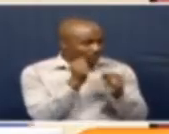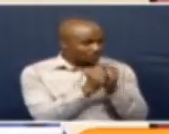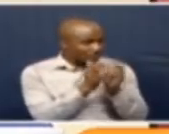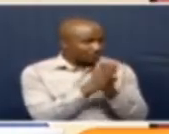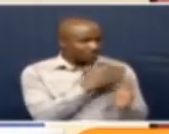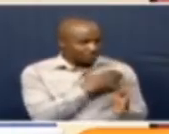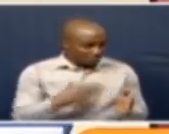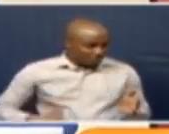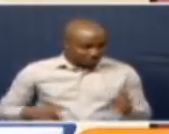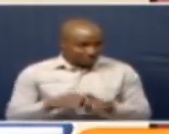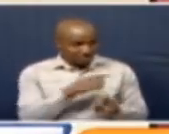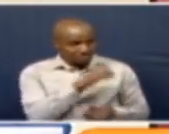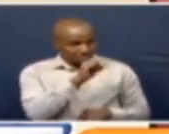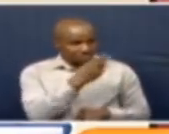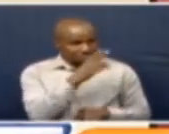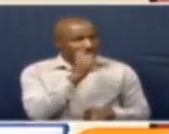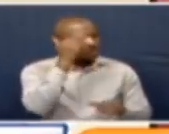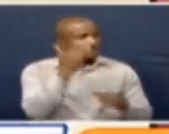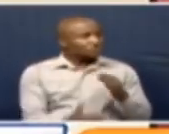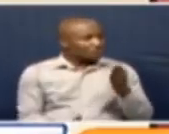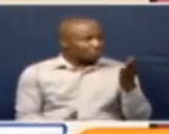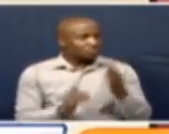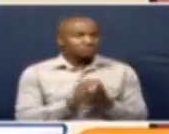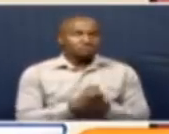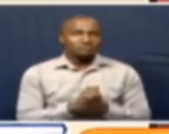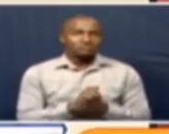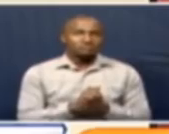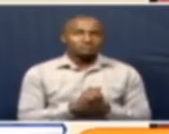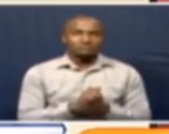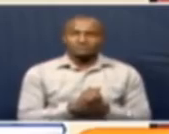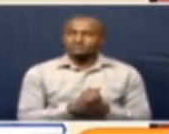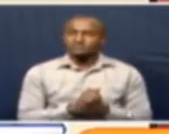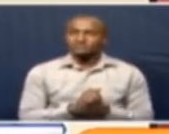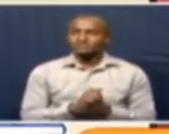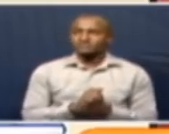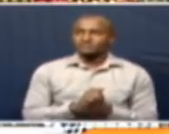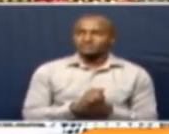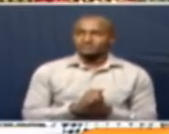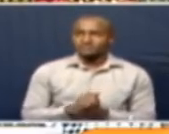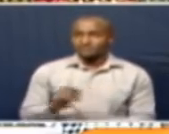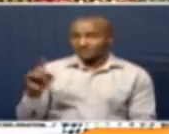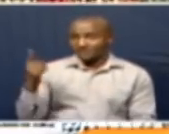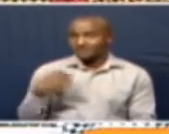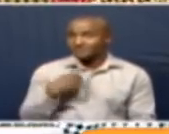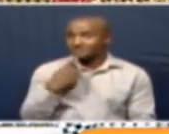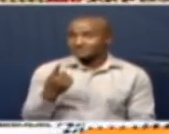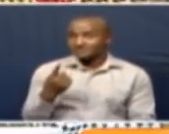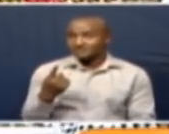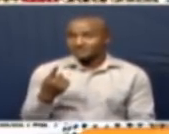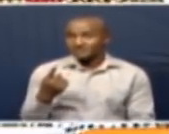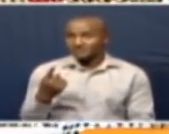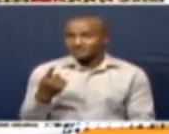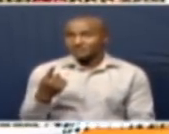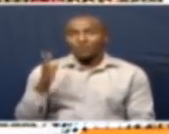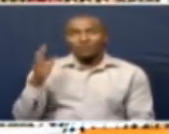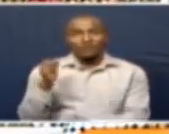models such as Sheila to bring an end to the rot in the industry. Okay, first things first, I'd say that we